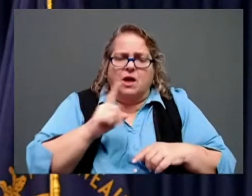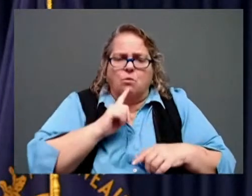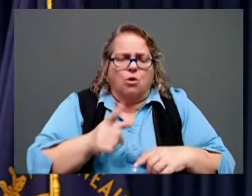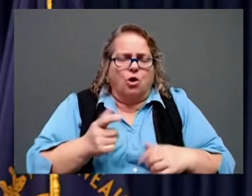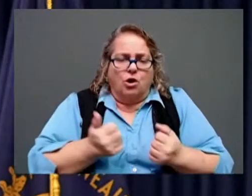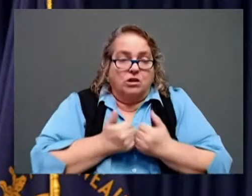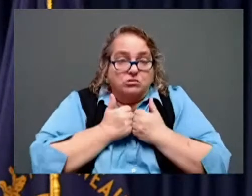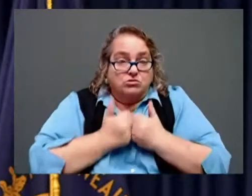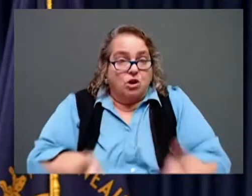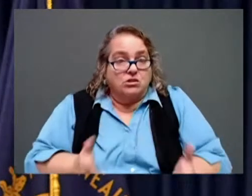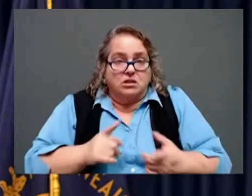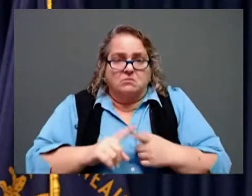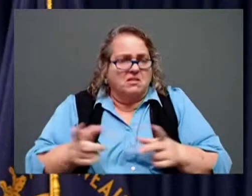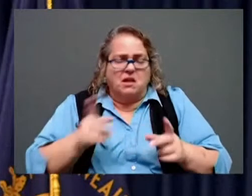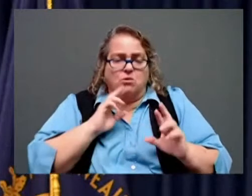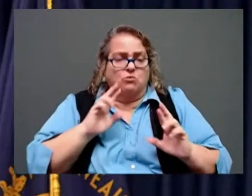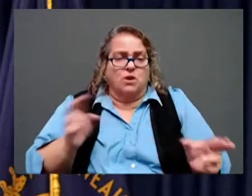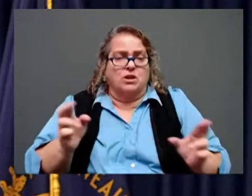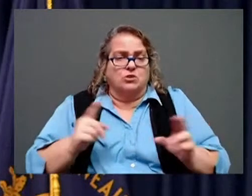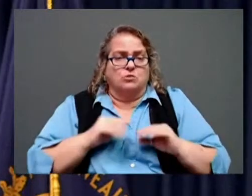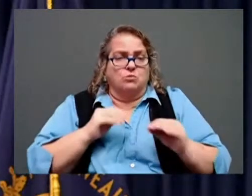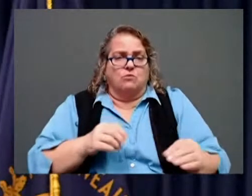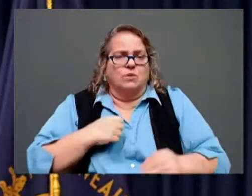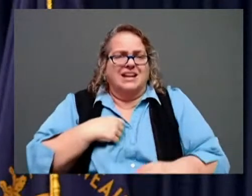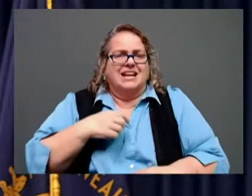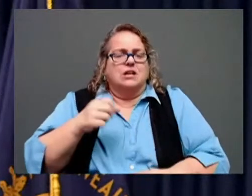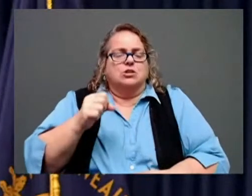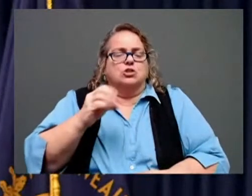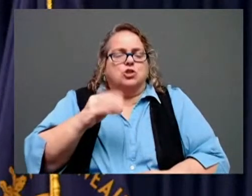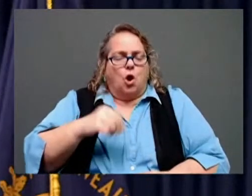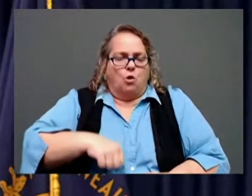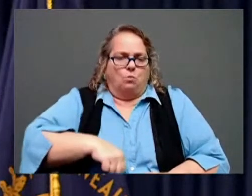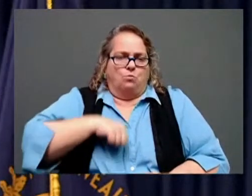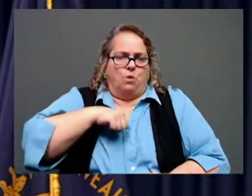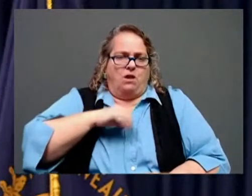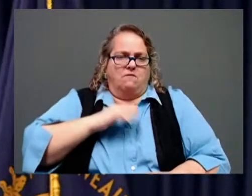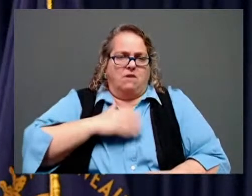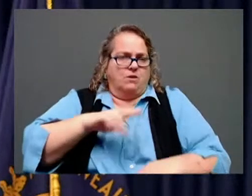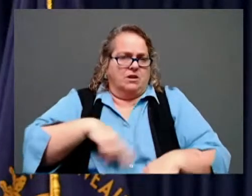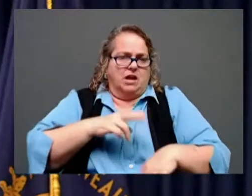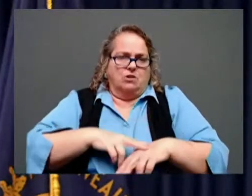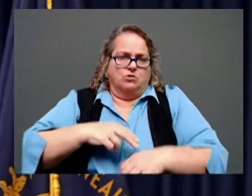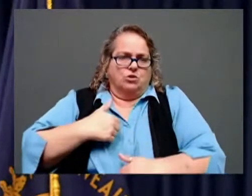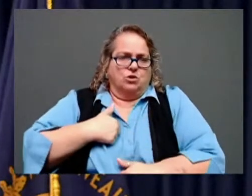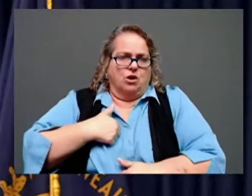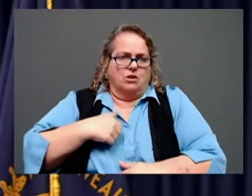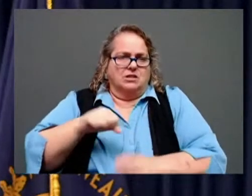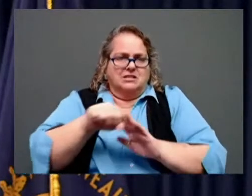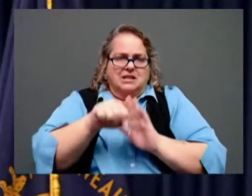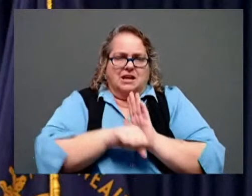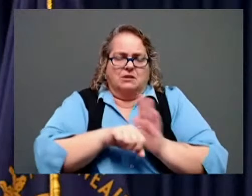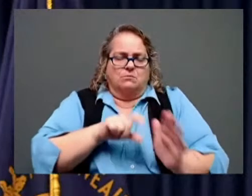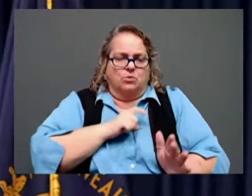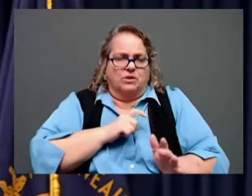notice. We are so proud of them, the state police, Fish and Wildlife, local